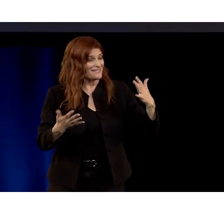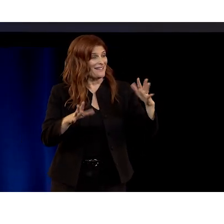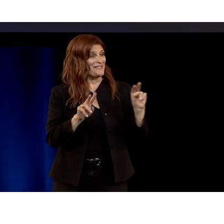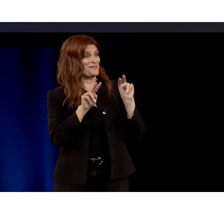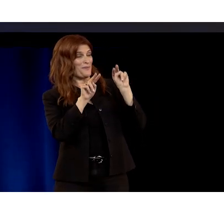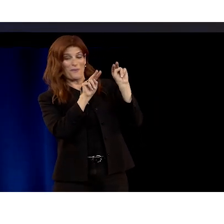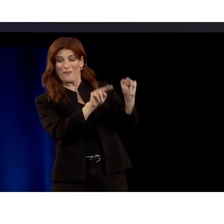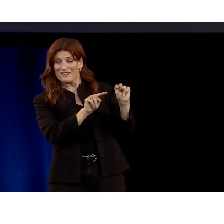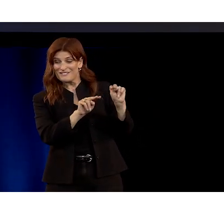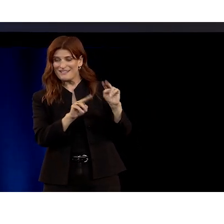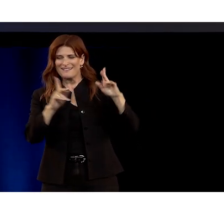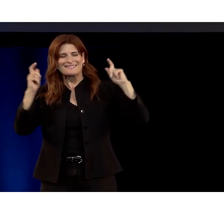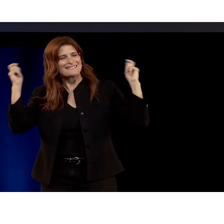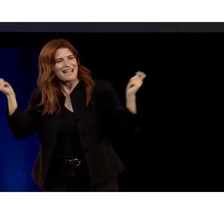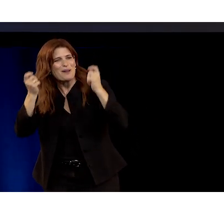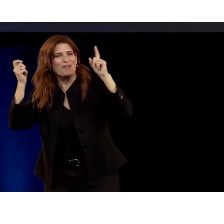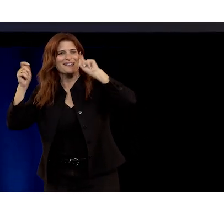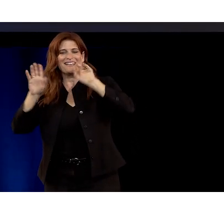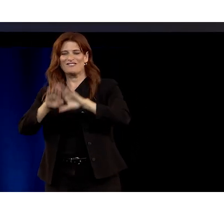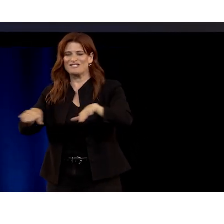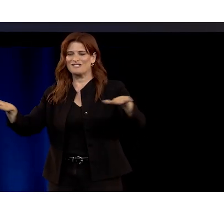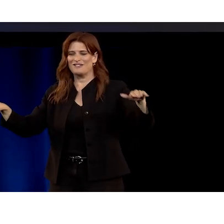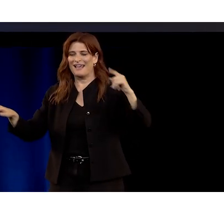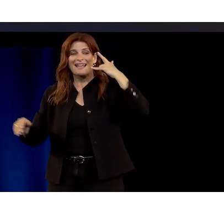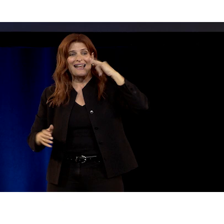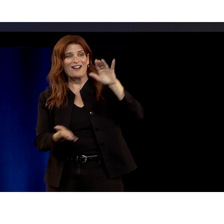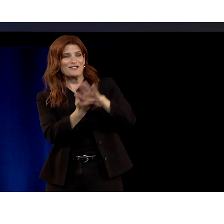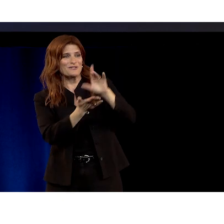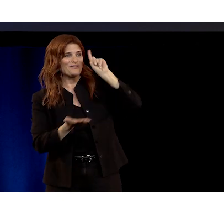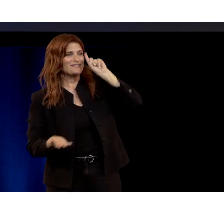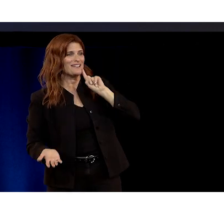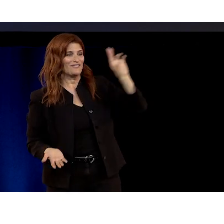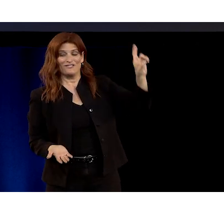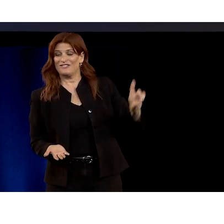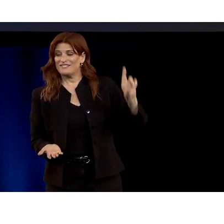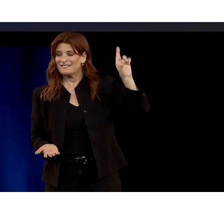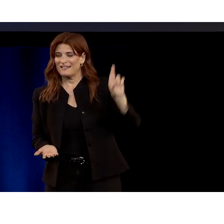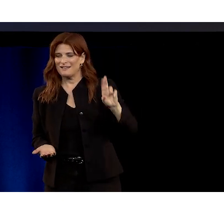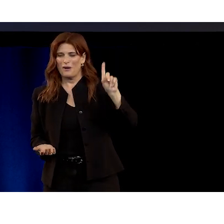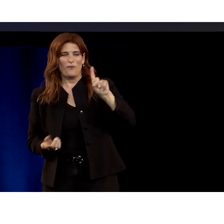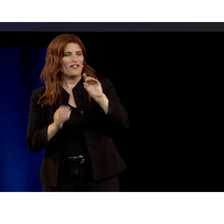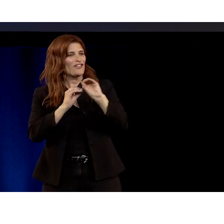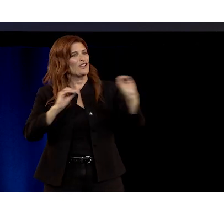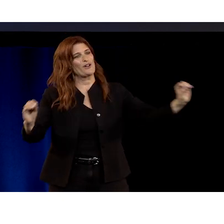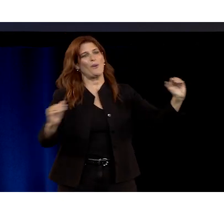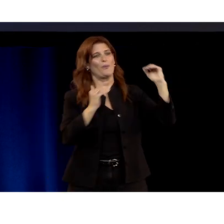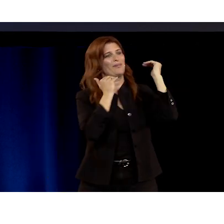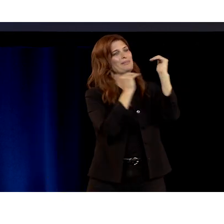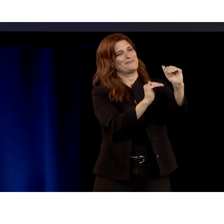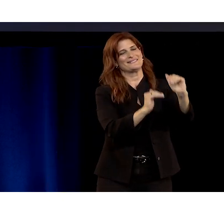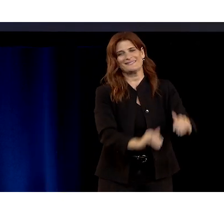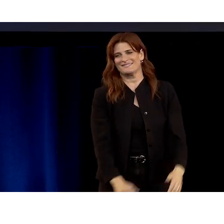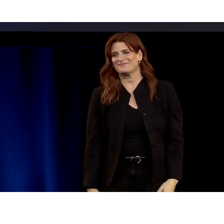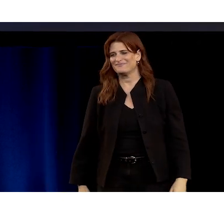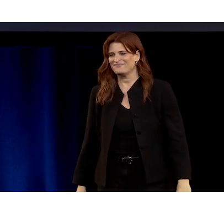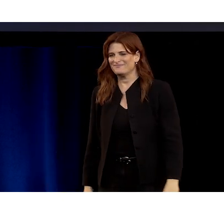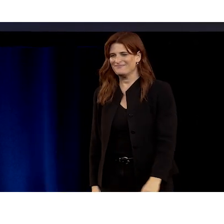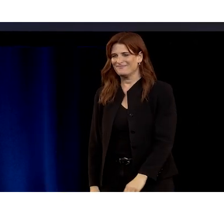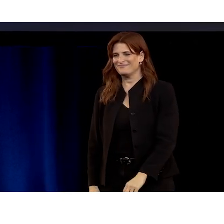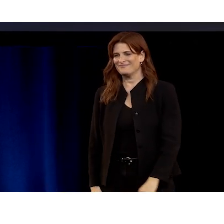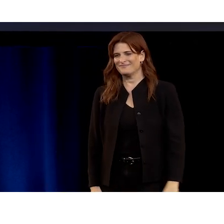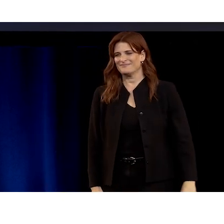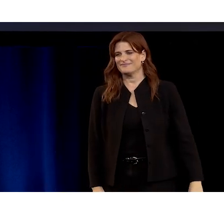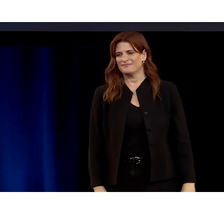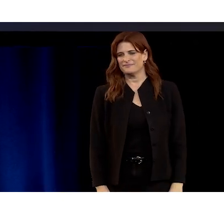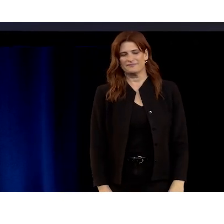So, with that, let's celebrate deaf children at the California School for the Deaf at Riverside, where there are